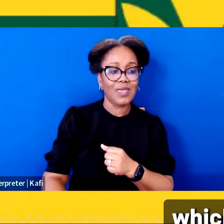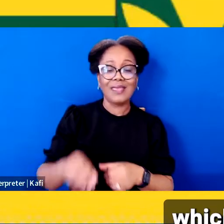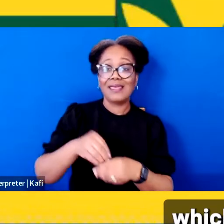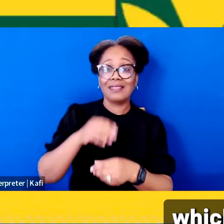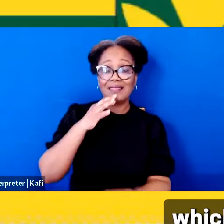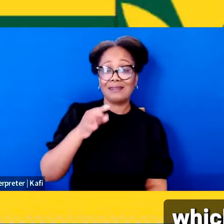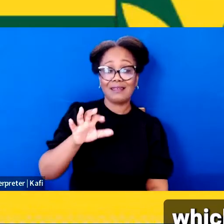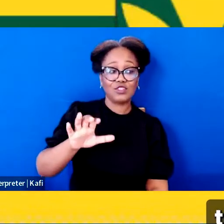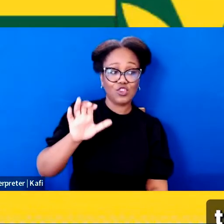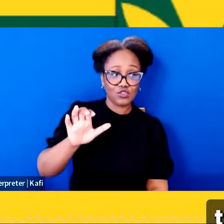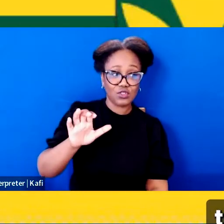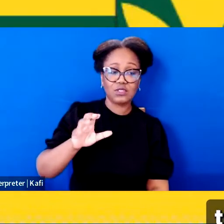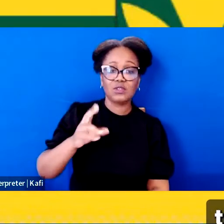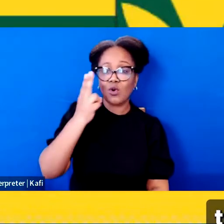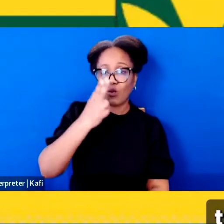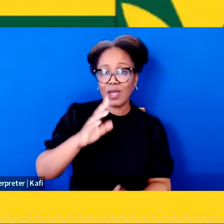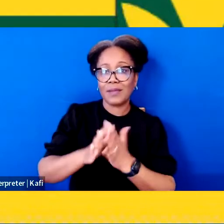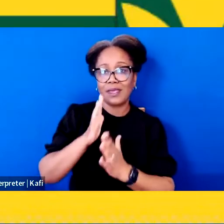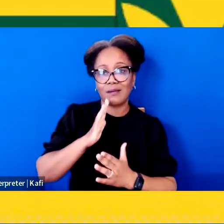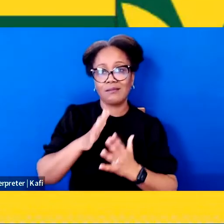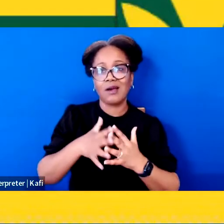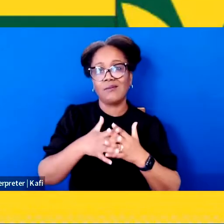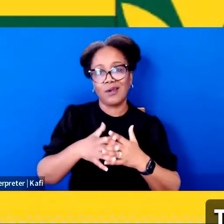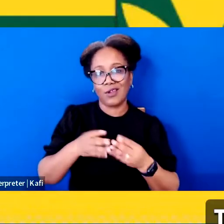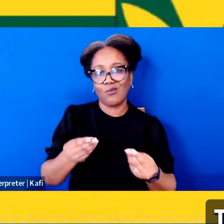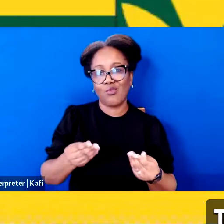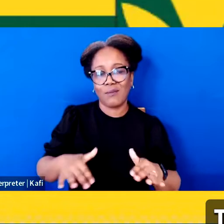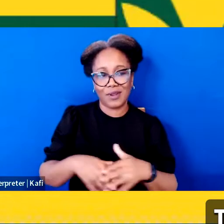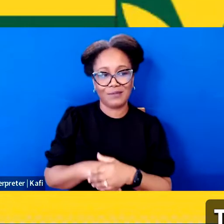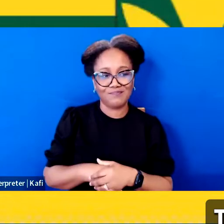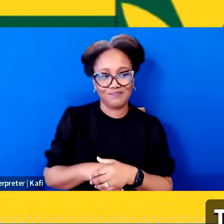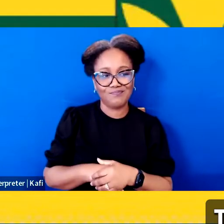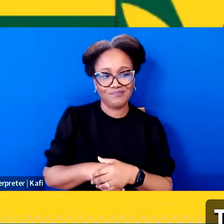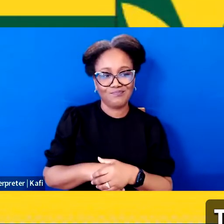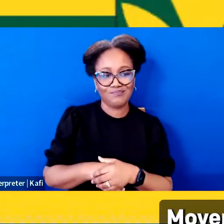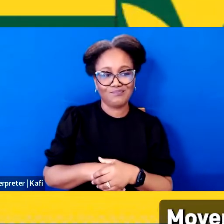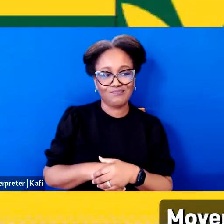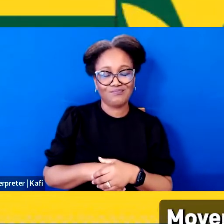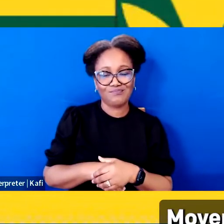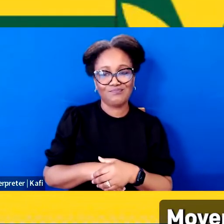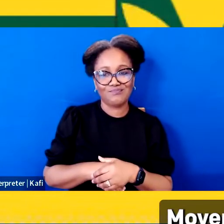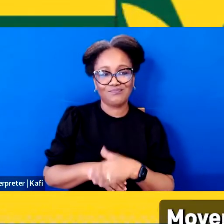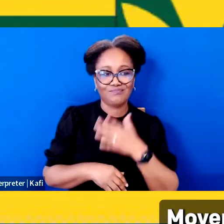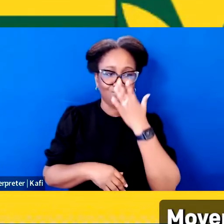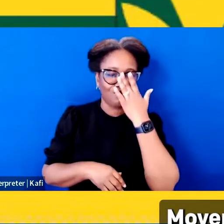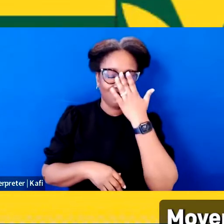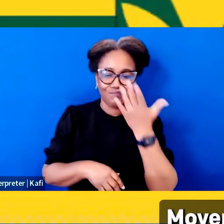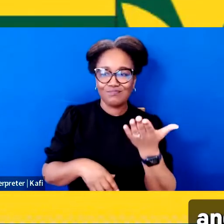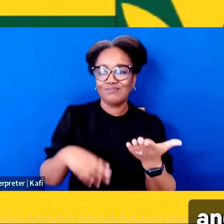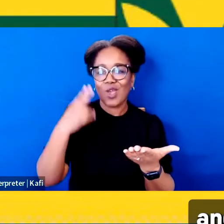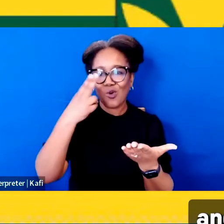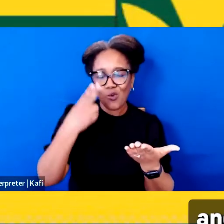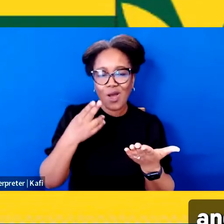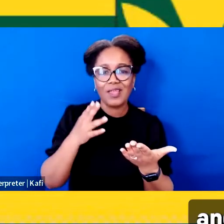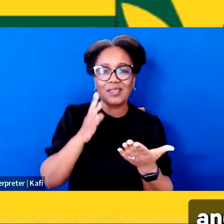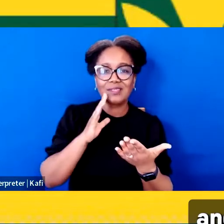to a military occupation that continues to this day. The Hawaiian sovereignty movement views both the overthrow and